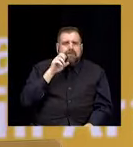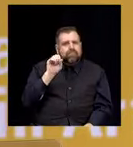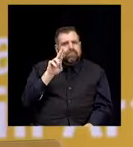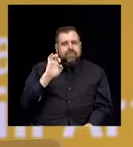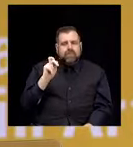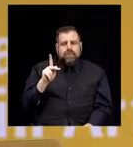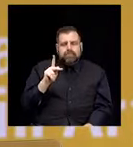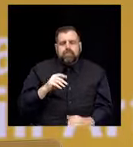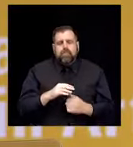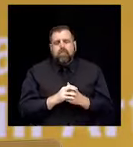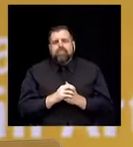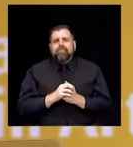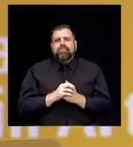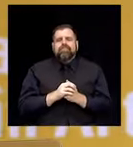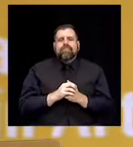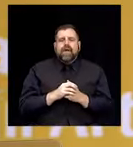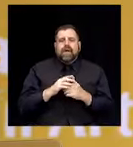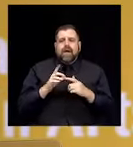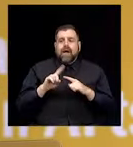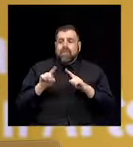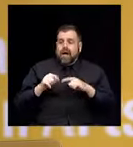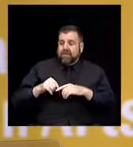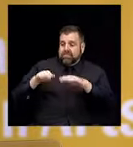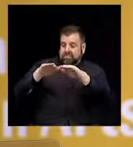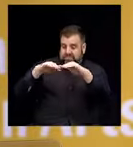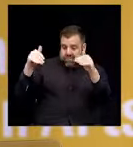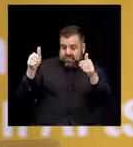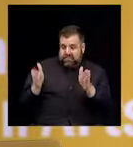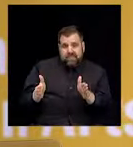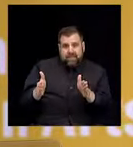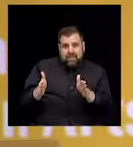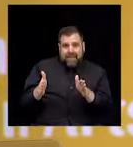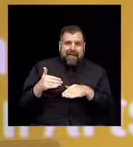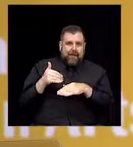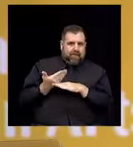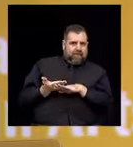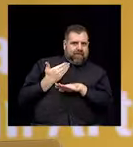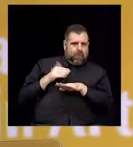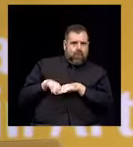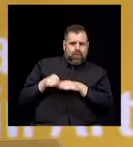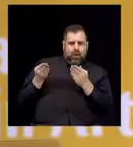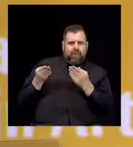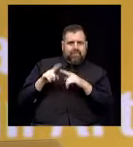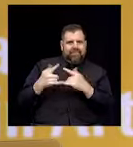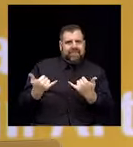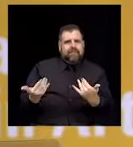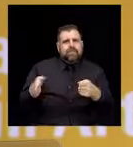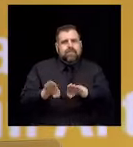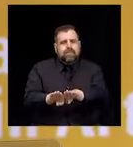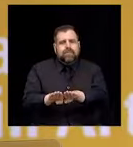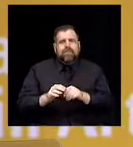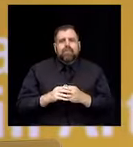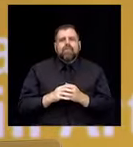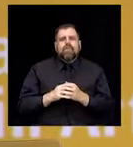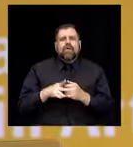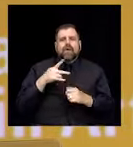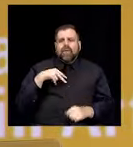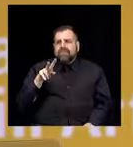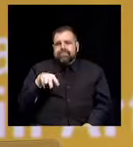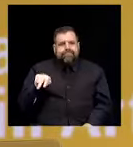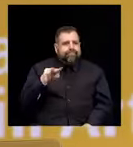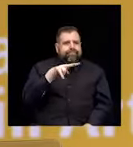waited and prepared. The kiosk that I went to that had been open earlier that day was closed. So I looked around